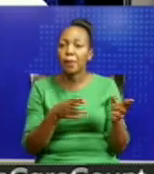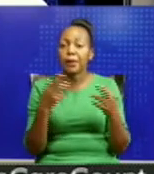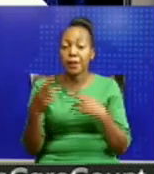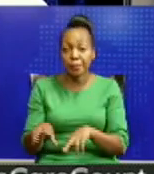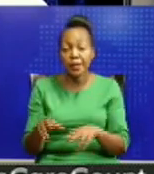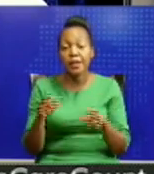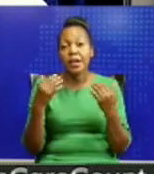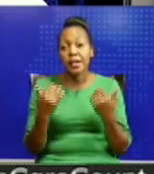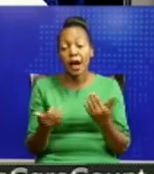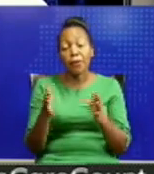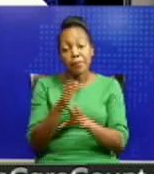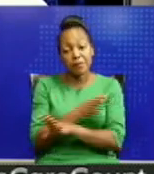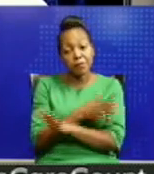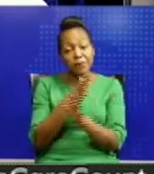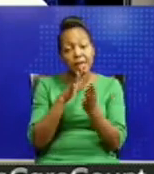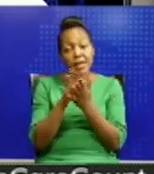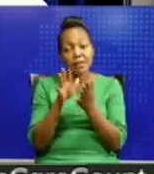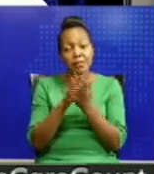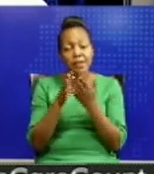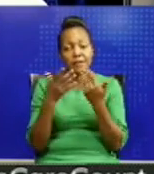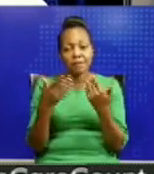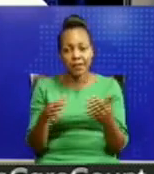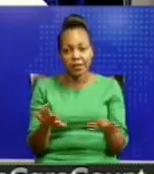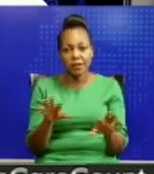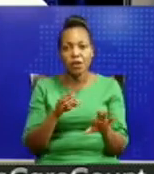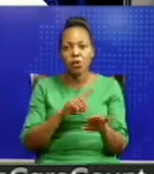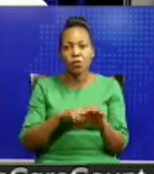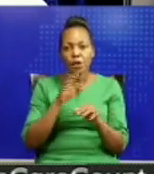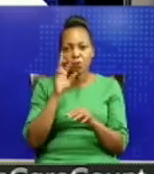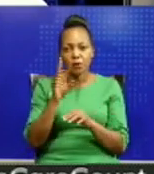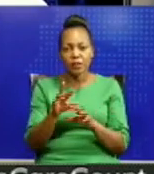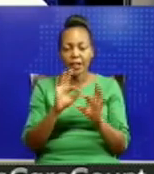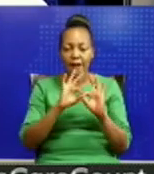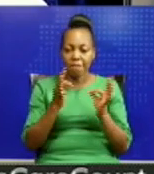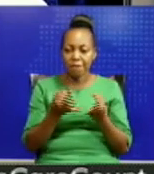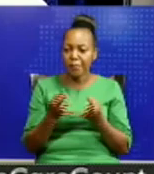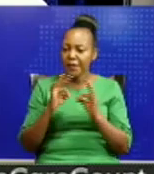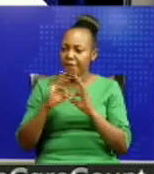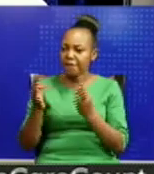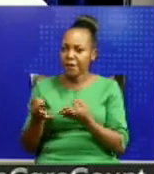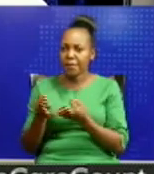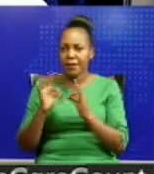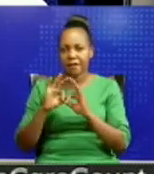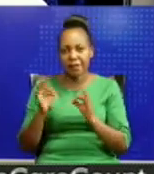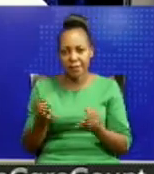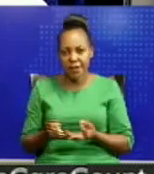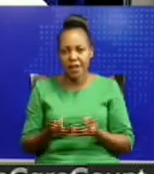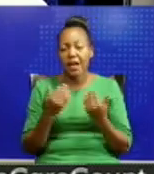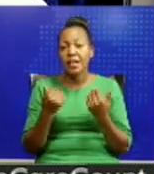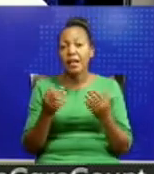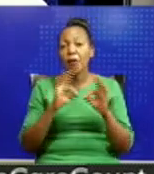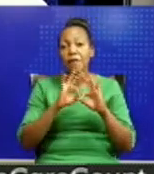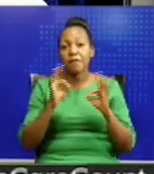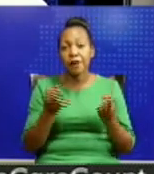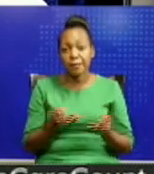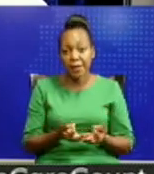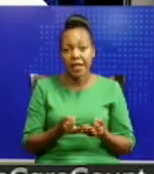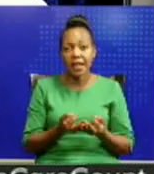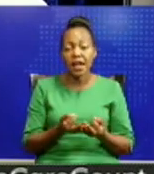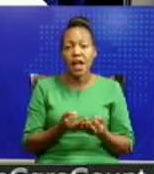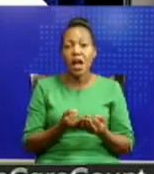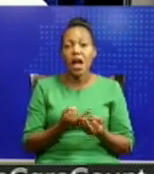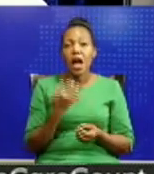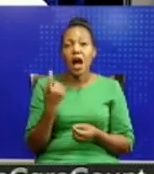as I was saying, when we look at the household is not a homogeneous